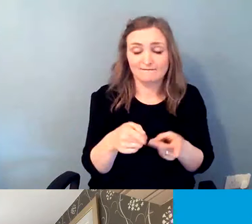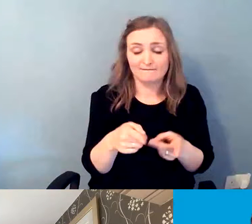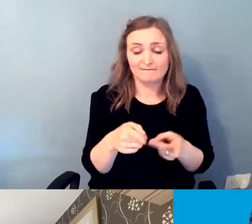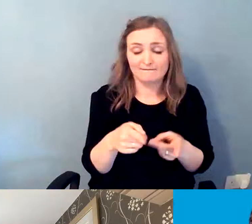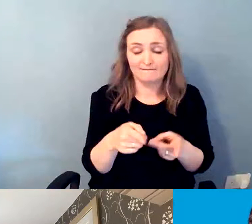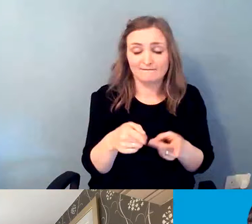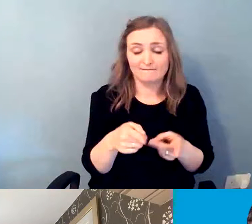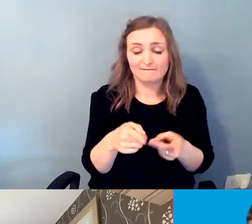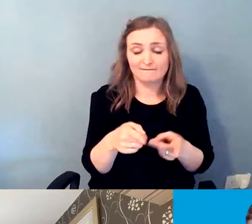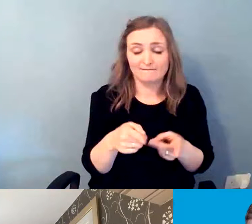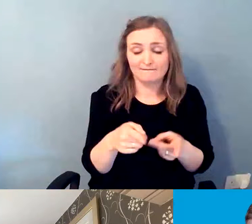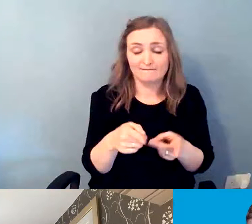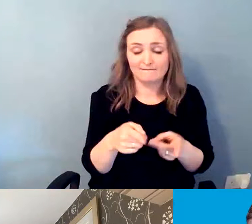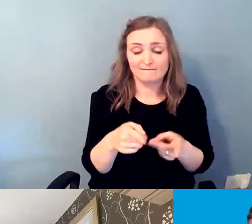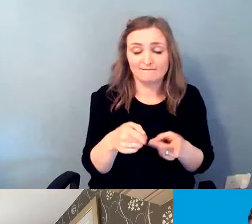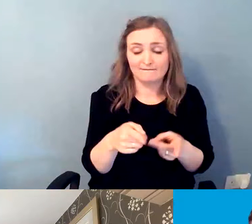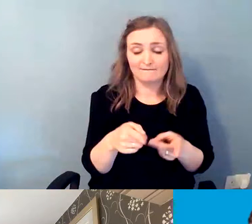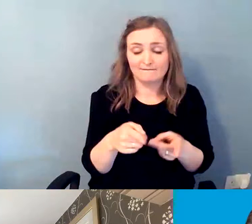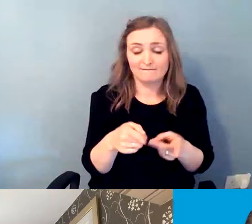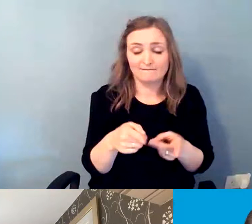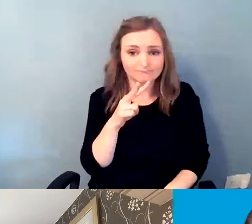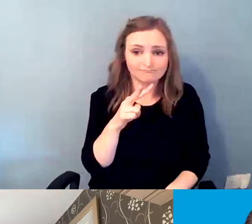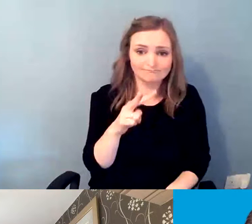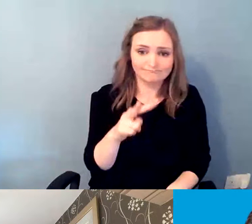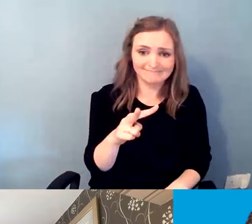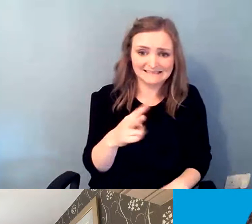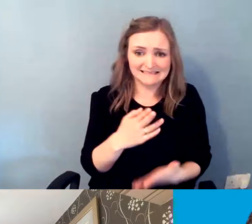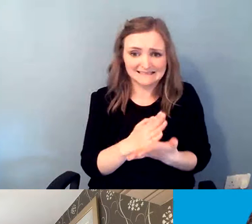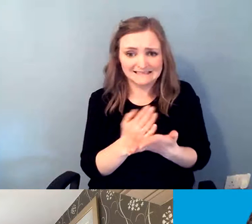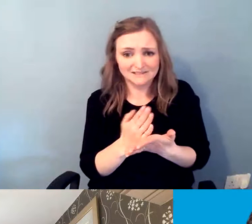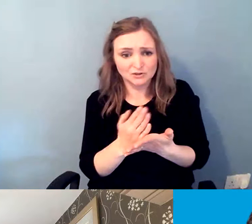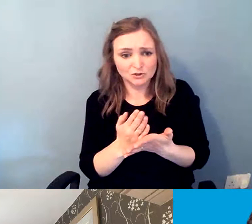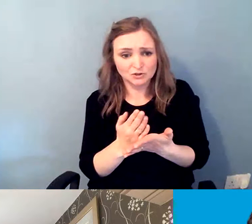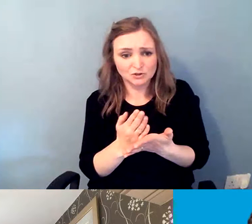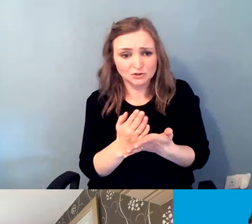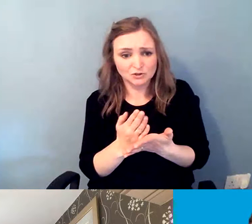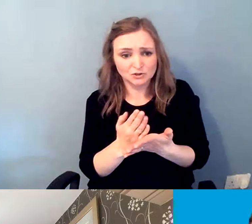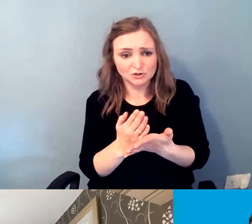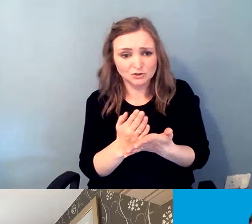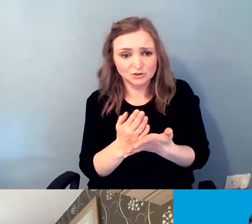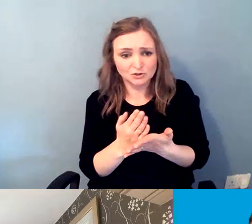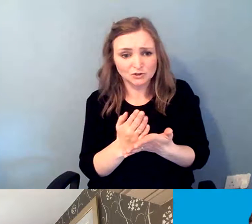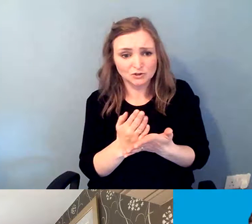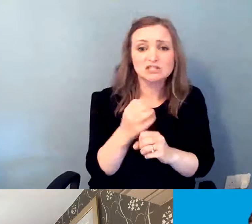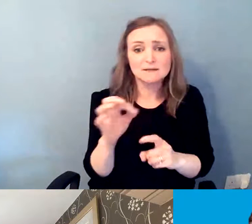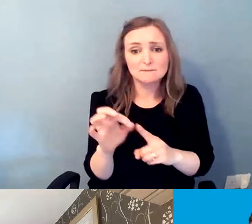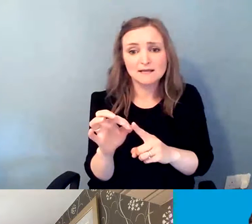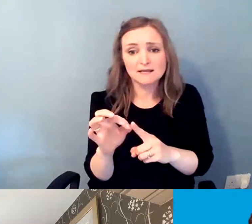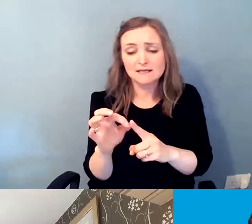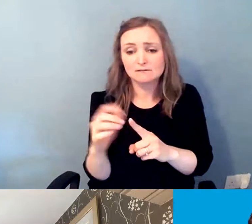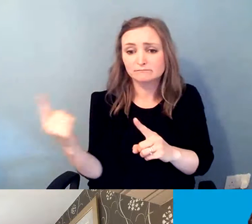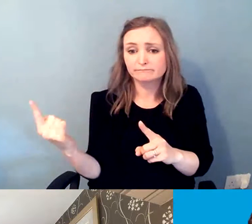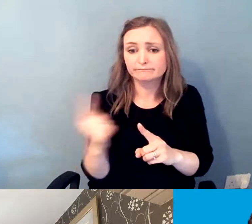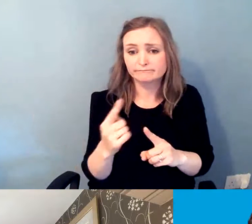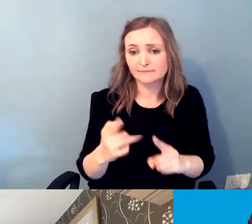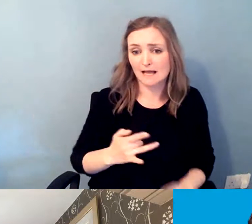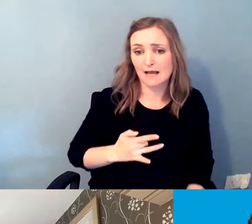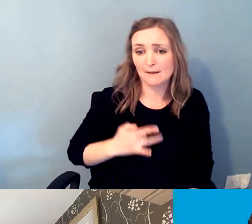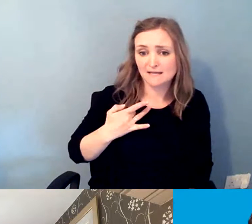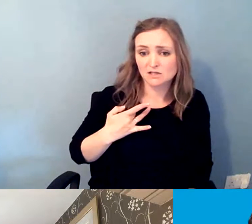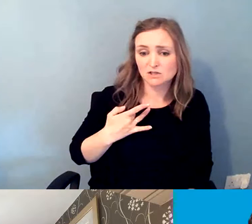the experience of a general practitioner, that they can go to them and ask for their opinion. So these